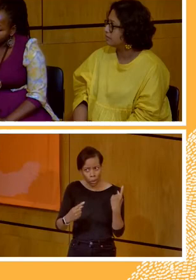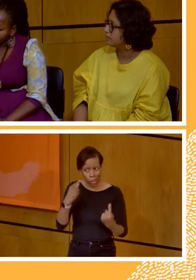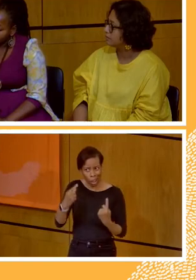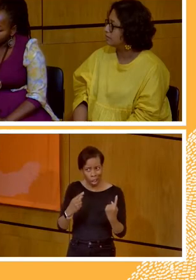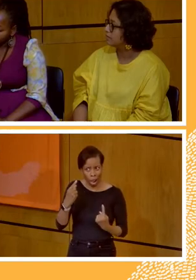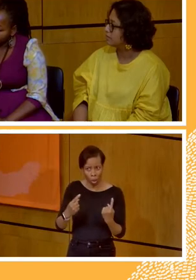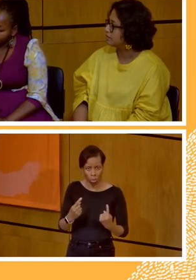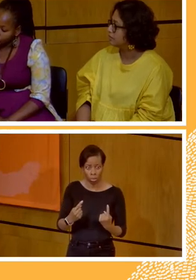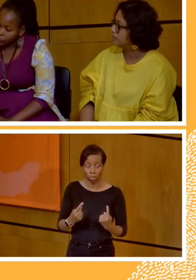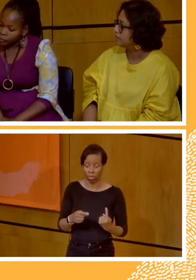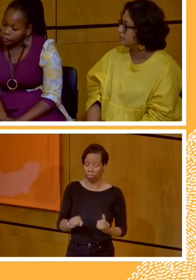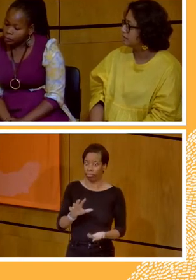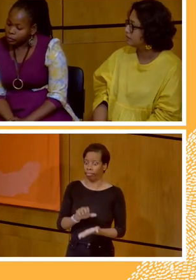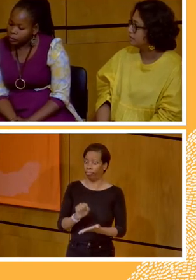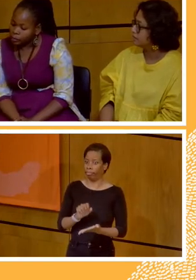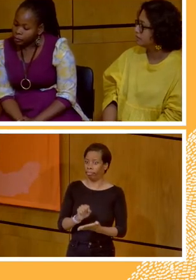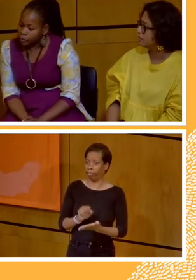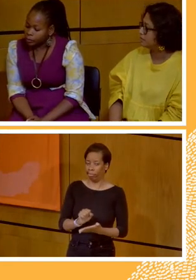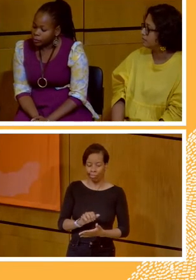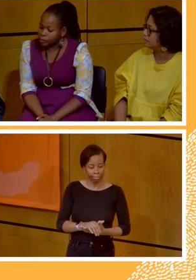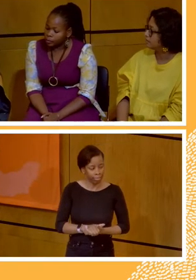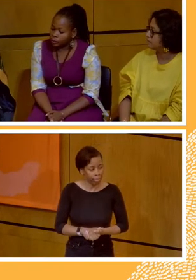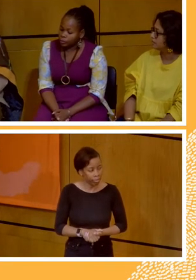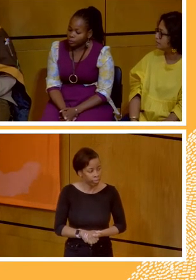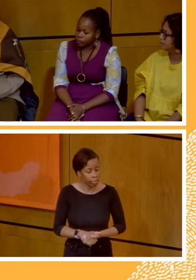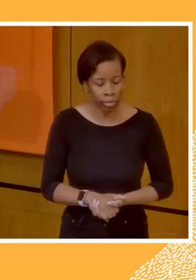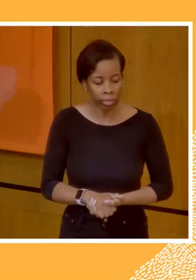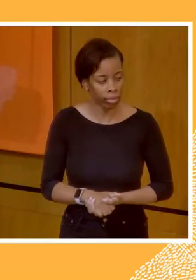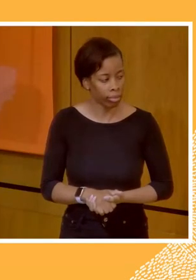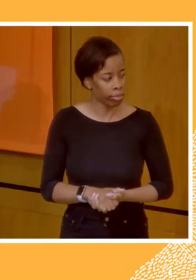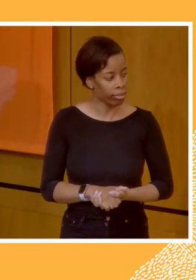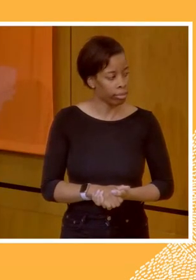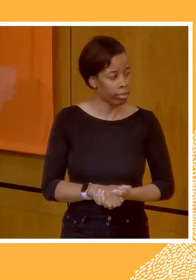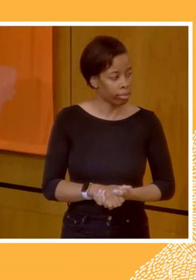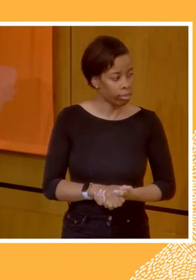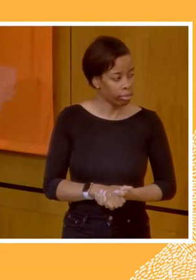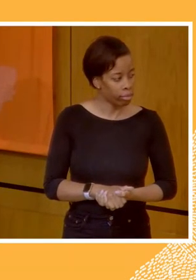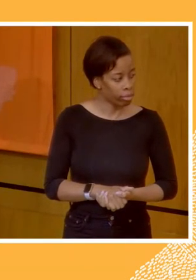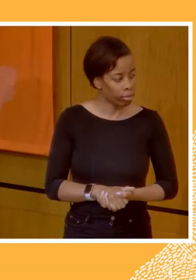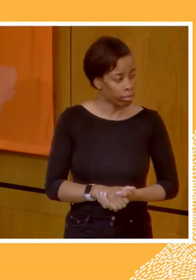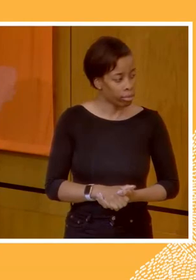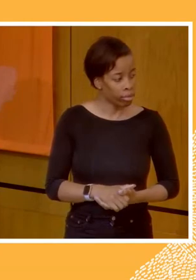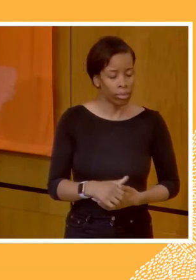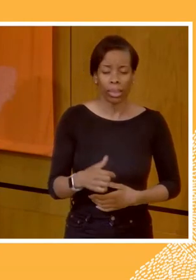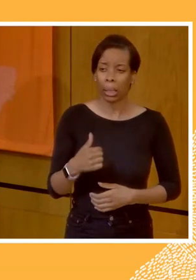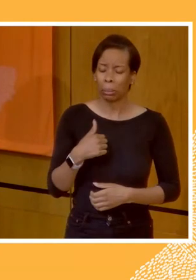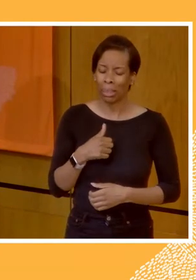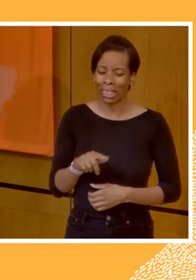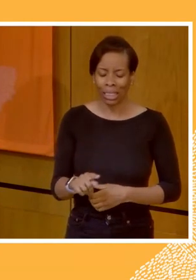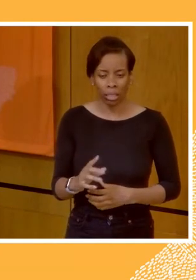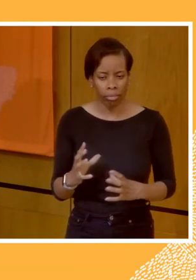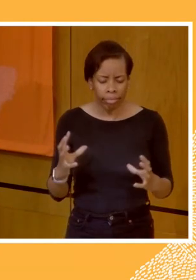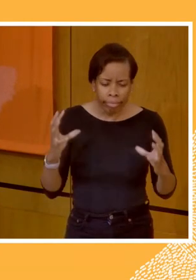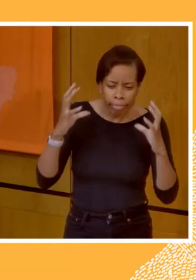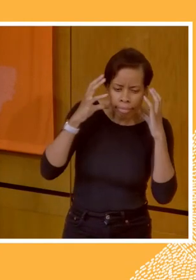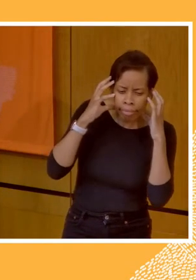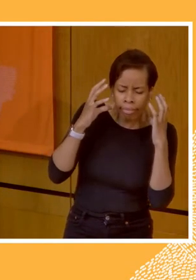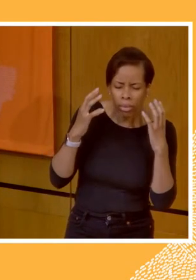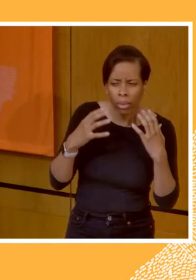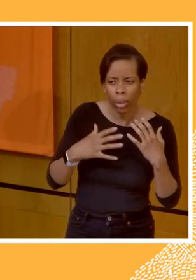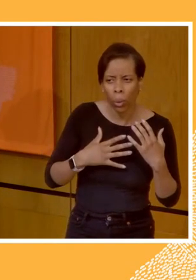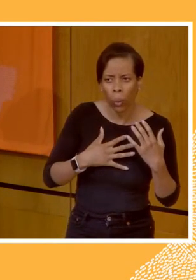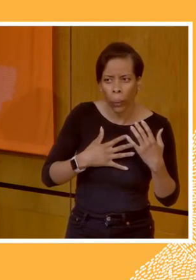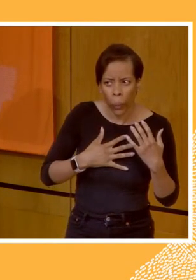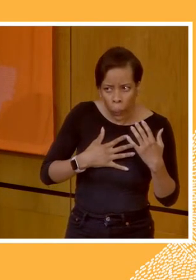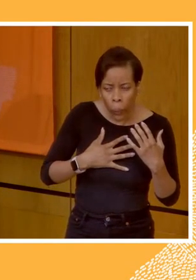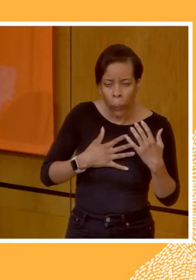take. Yeah, I think I would just add that sound in this research hub has a